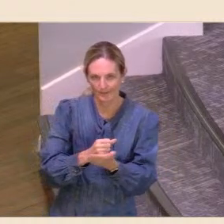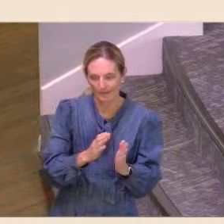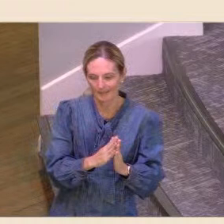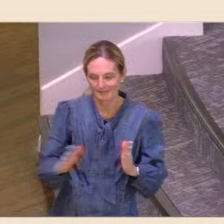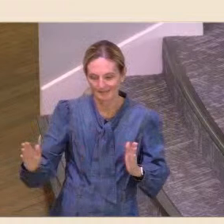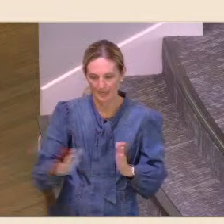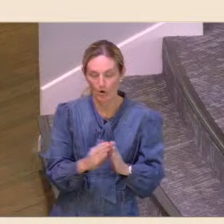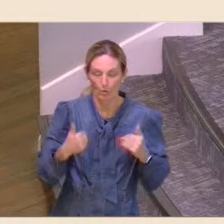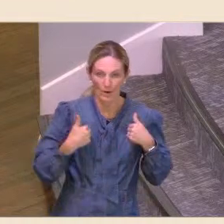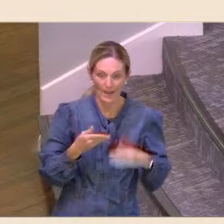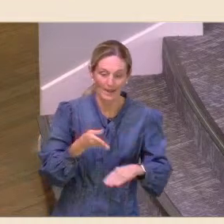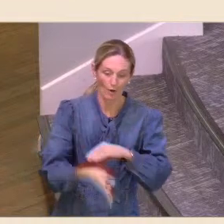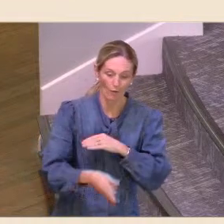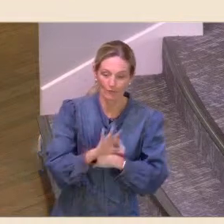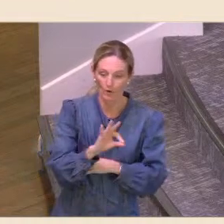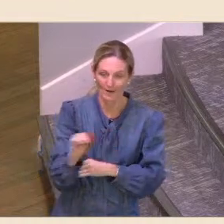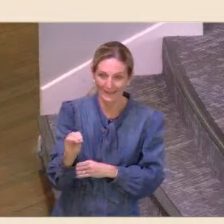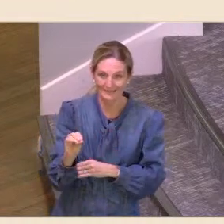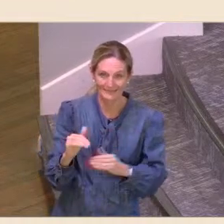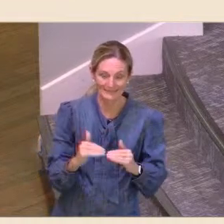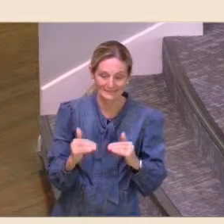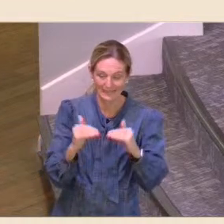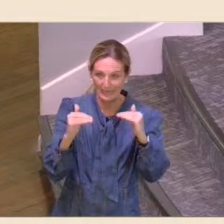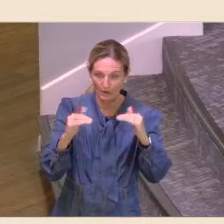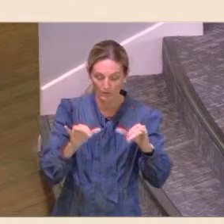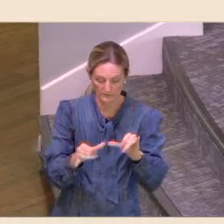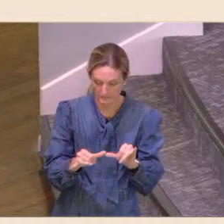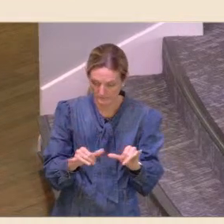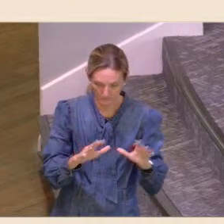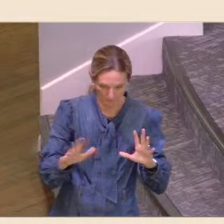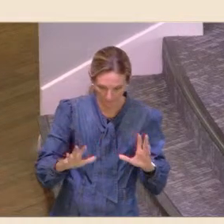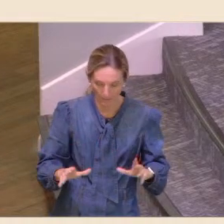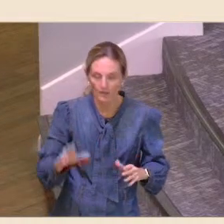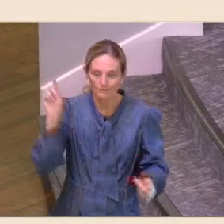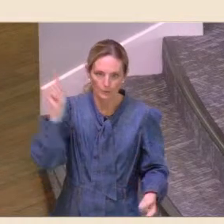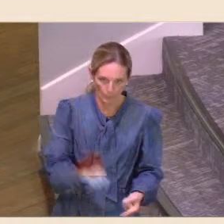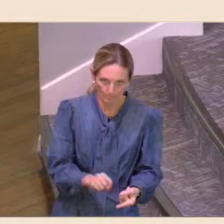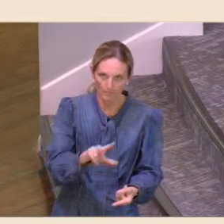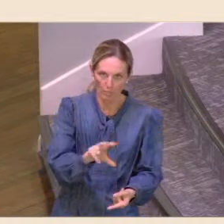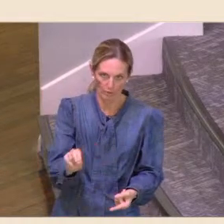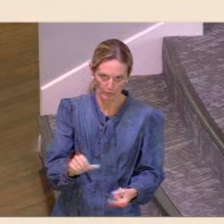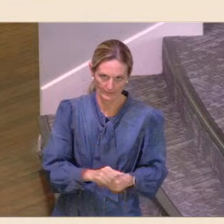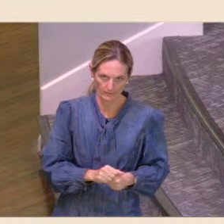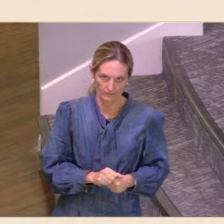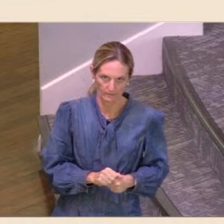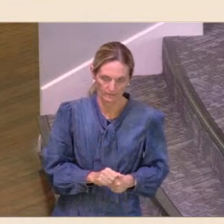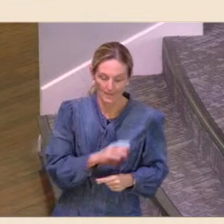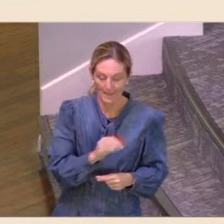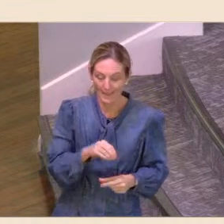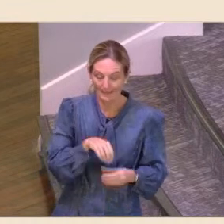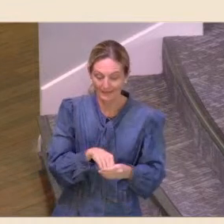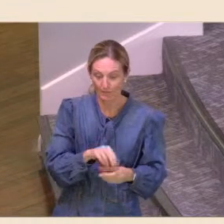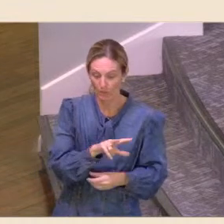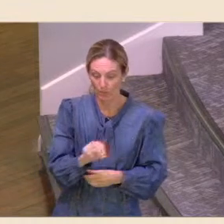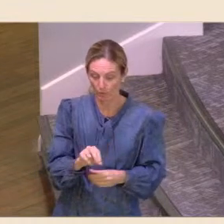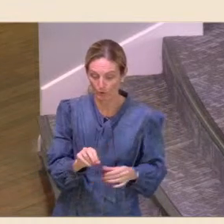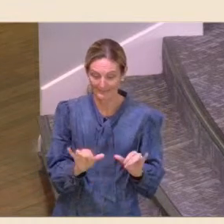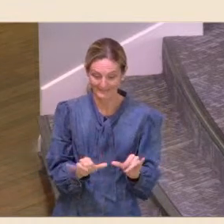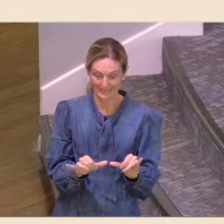over 90 different scales down to about 30. And then in those scales, we